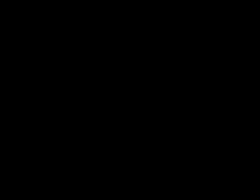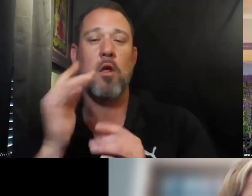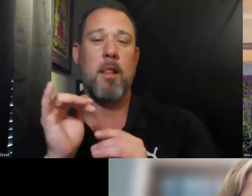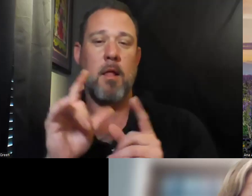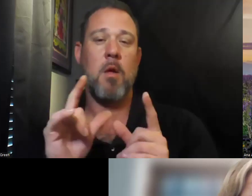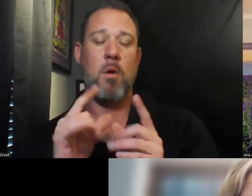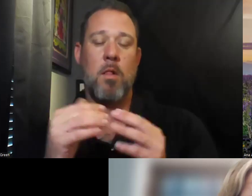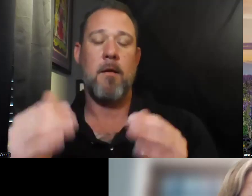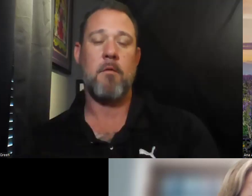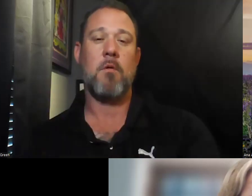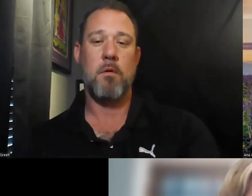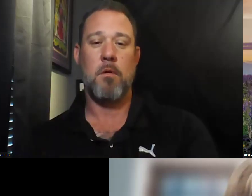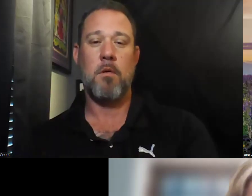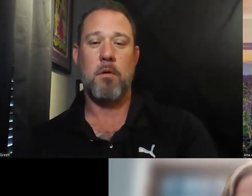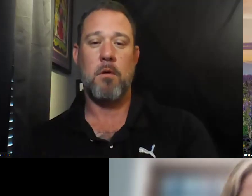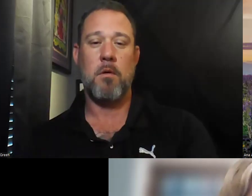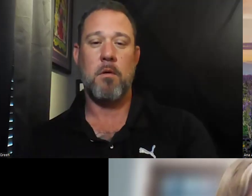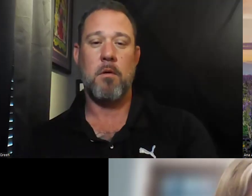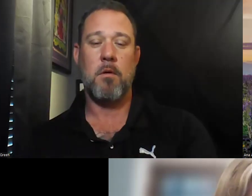local level.